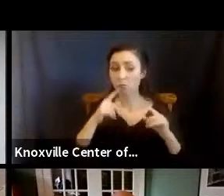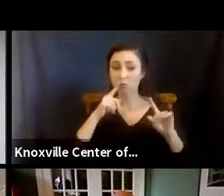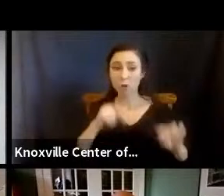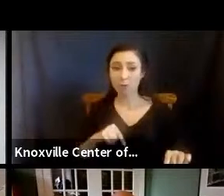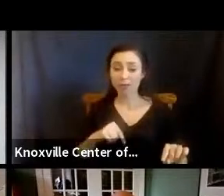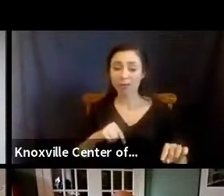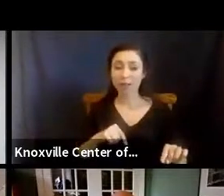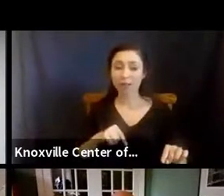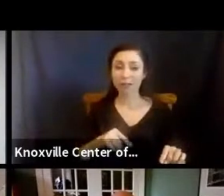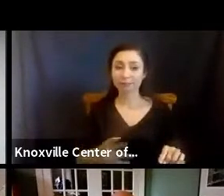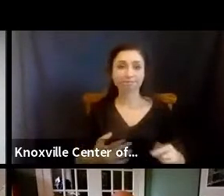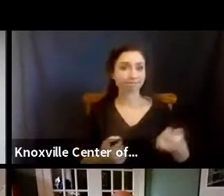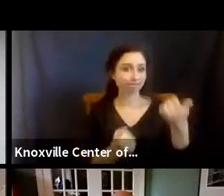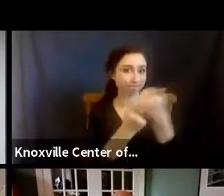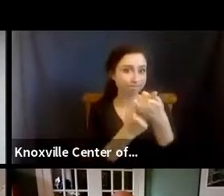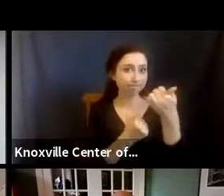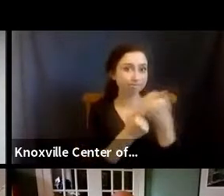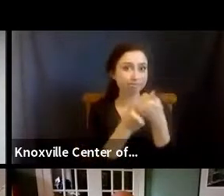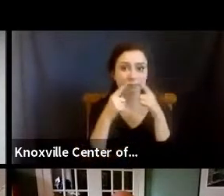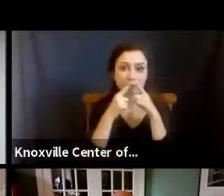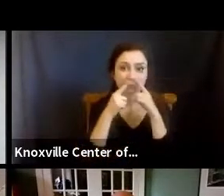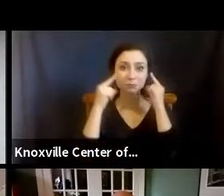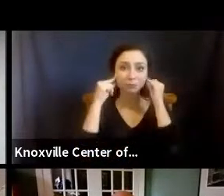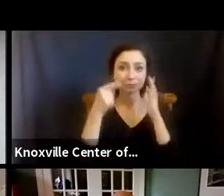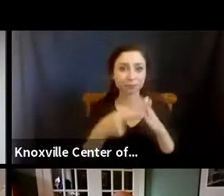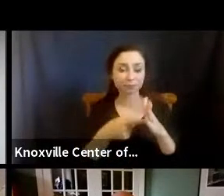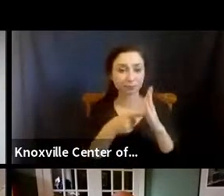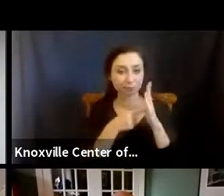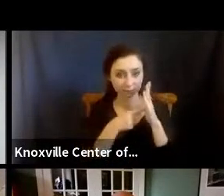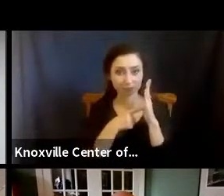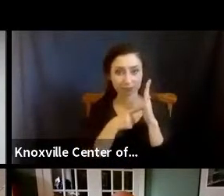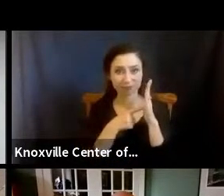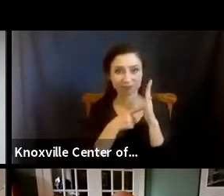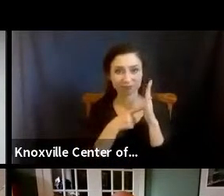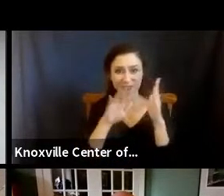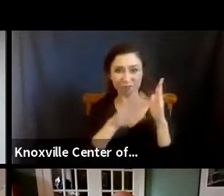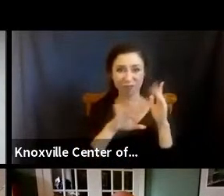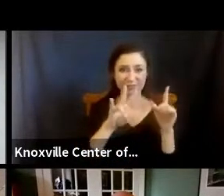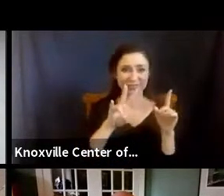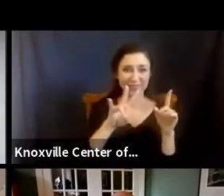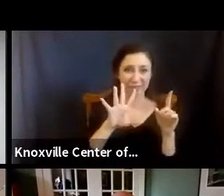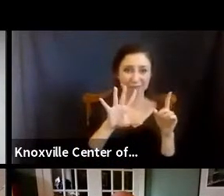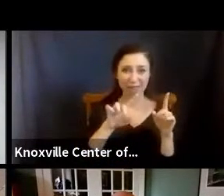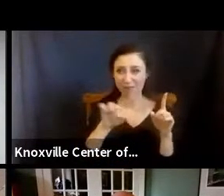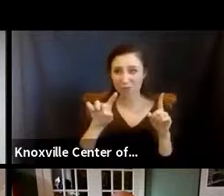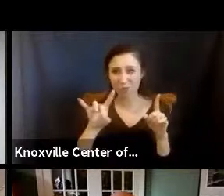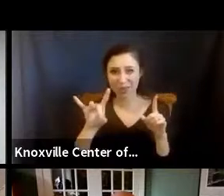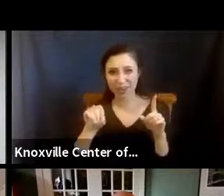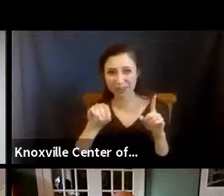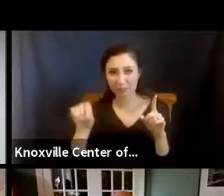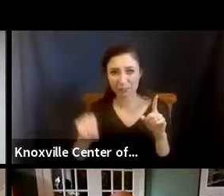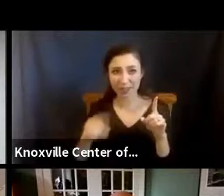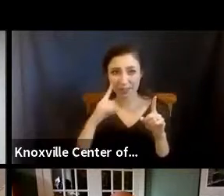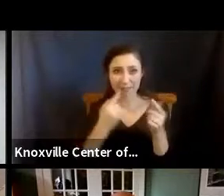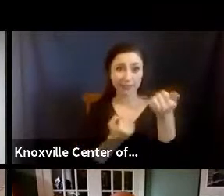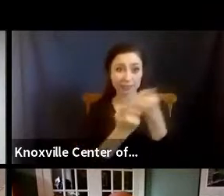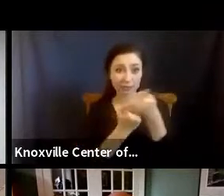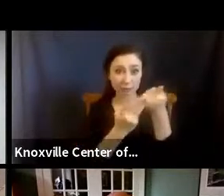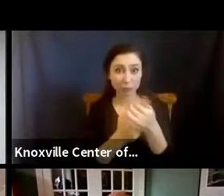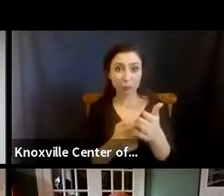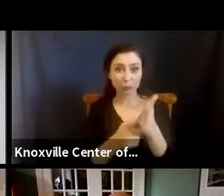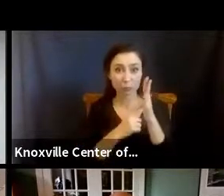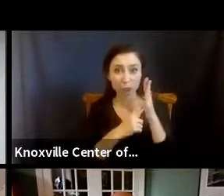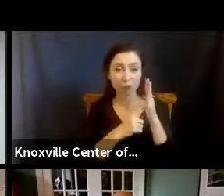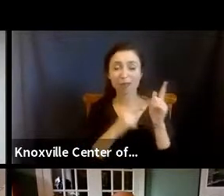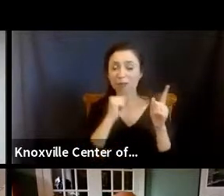they were in favor of the mask mandate, close to somewhere between 75 and 80%. I don't have that access to that study,